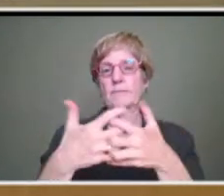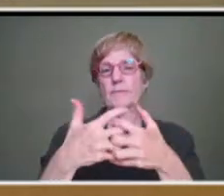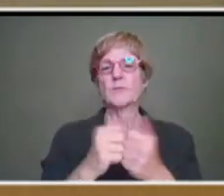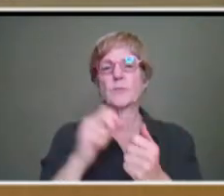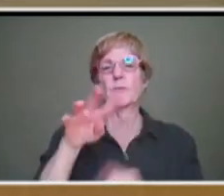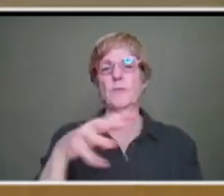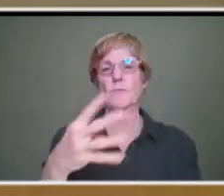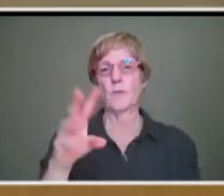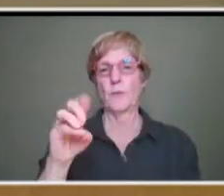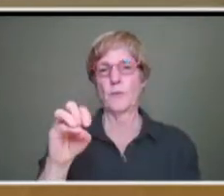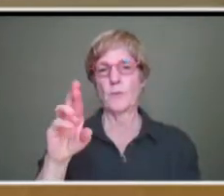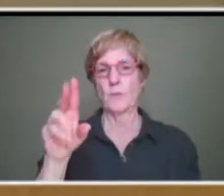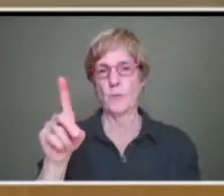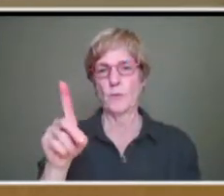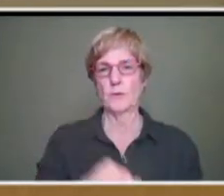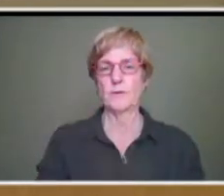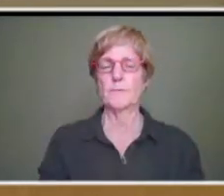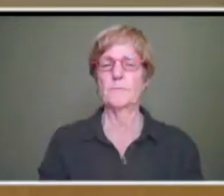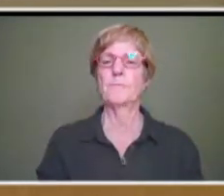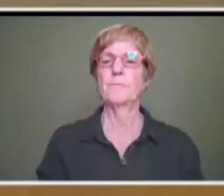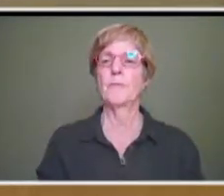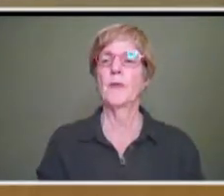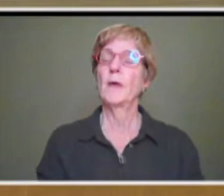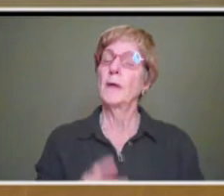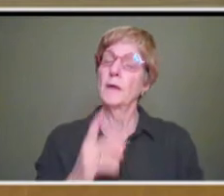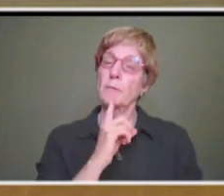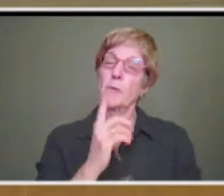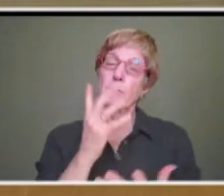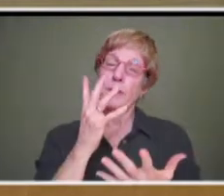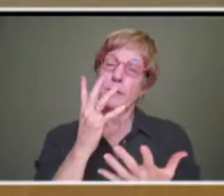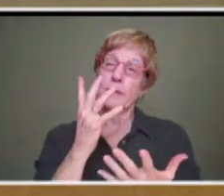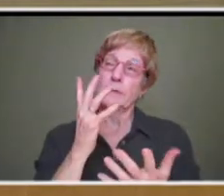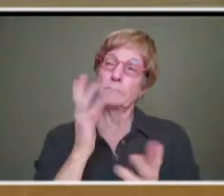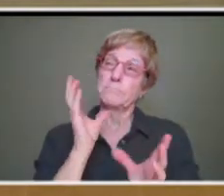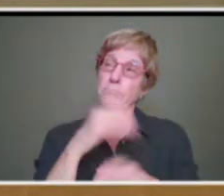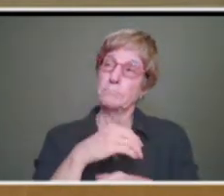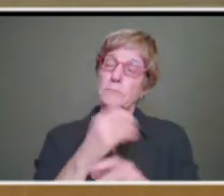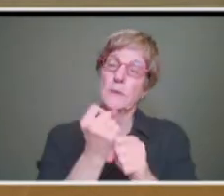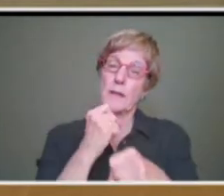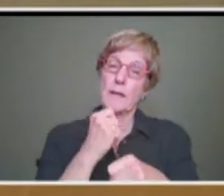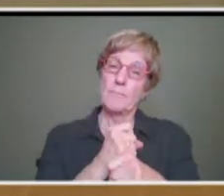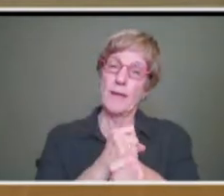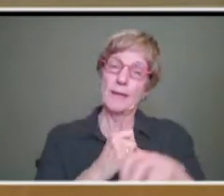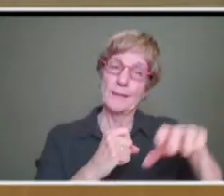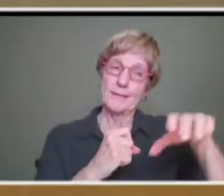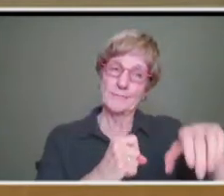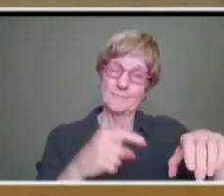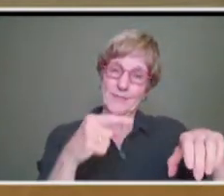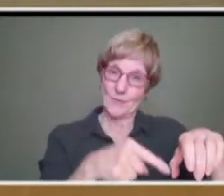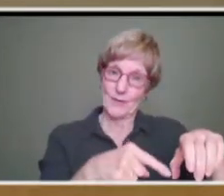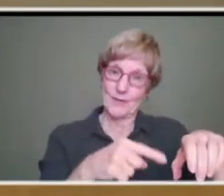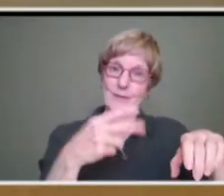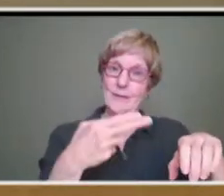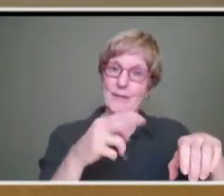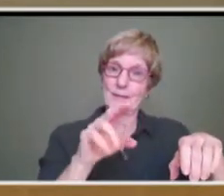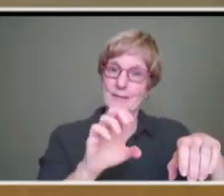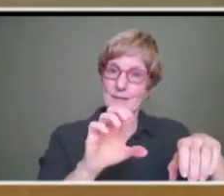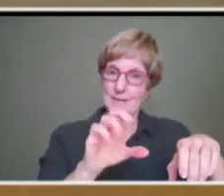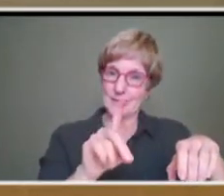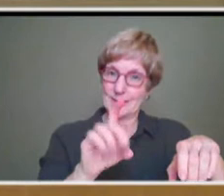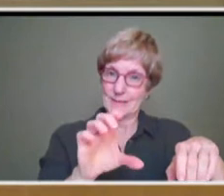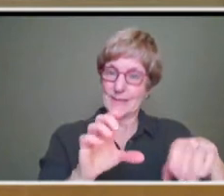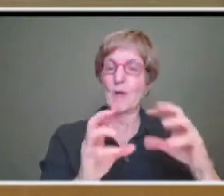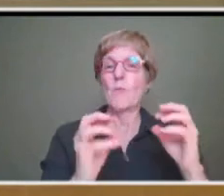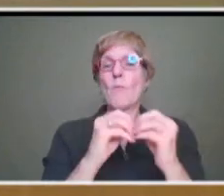neighborhood it would be unusual to create a condition for this site that gives the HTC more Authority